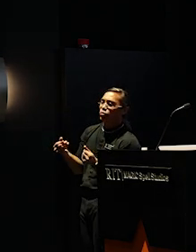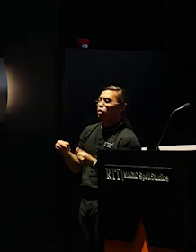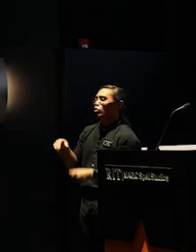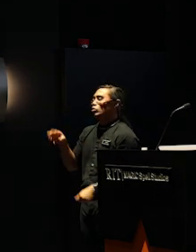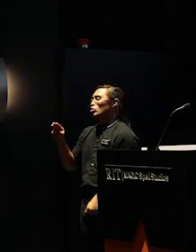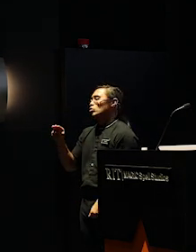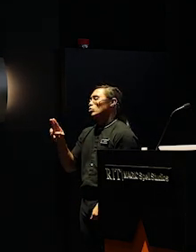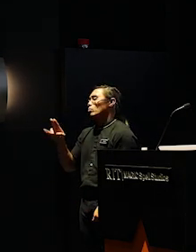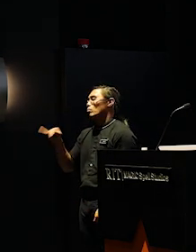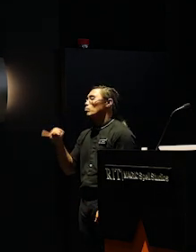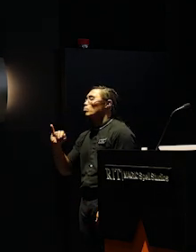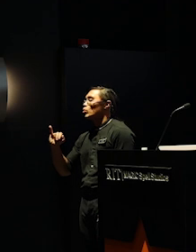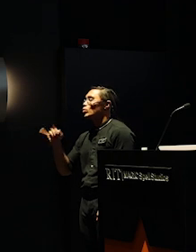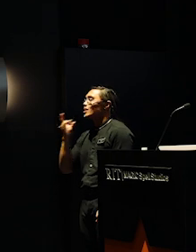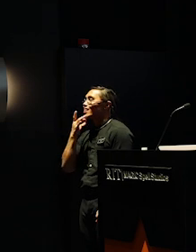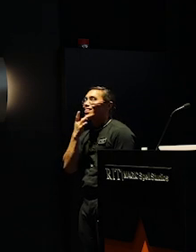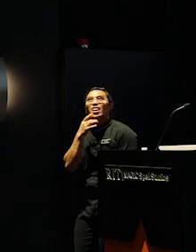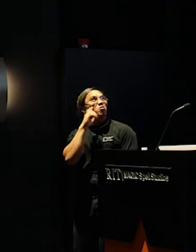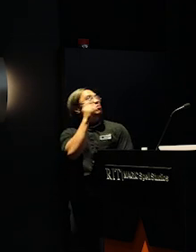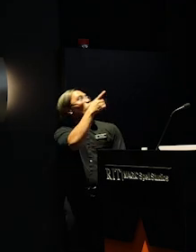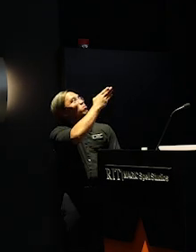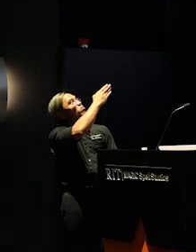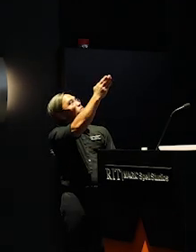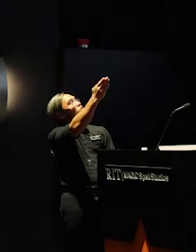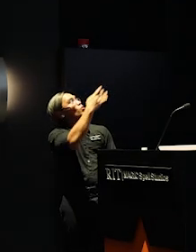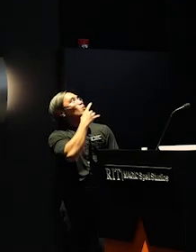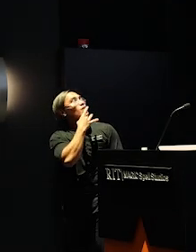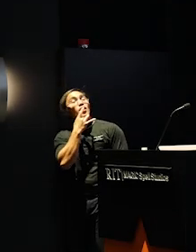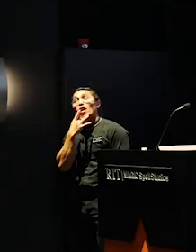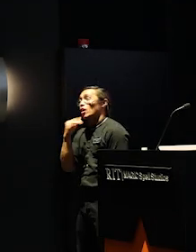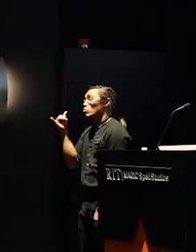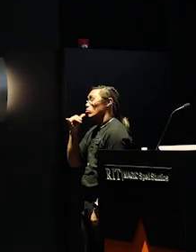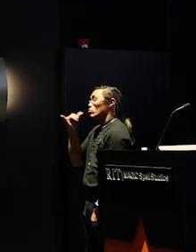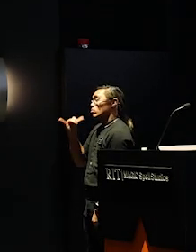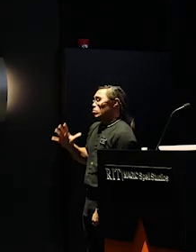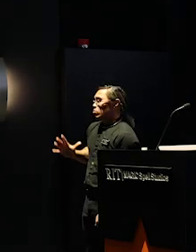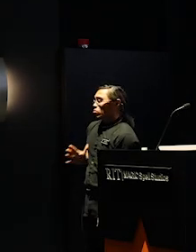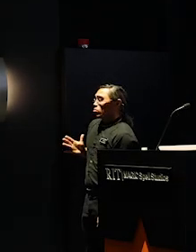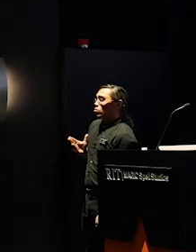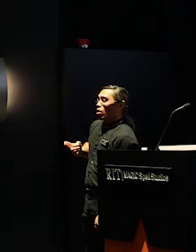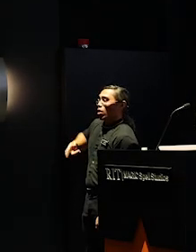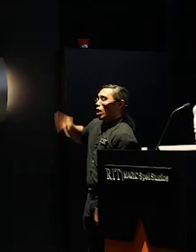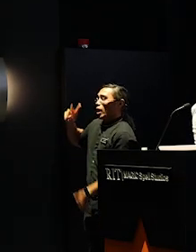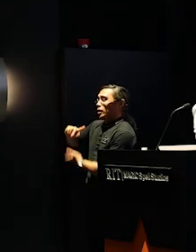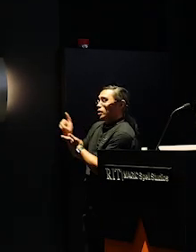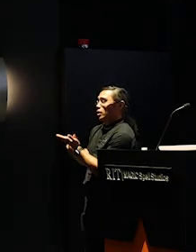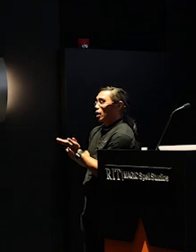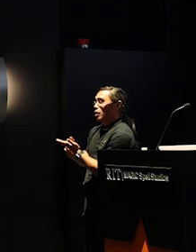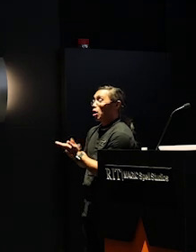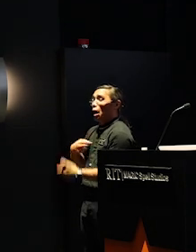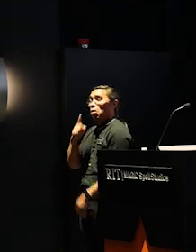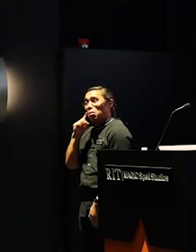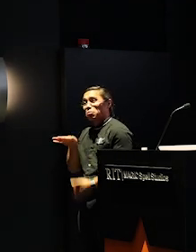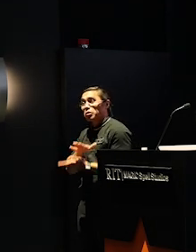high design light. Those are those like collapsible silicone shop lights. I think they're high design. Maybe they're not.